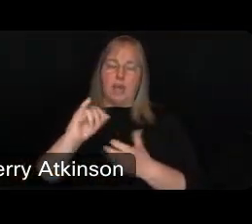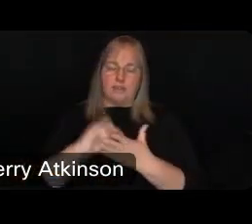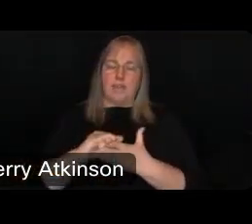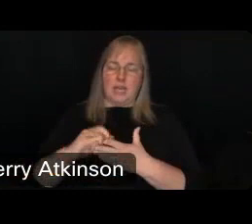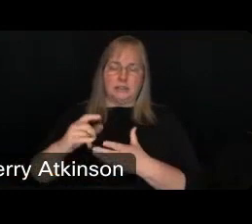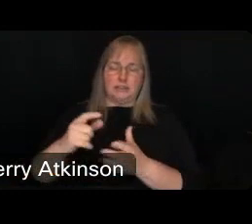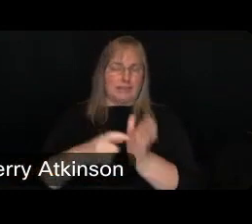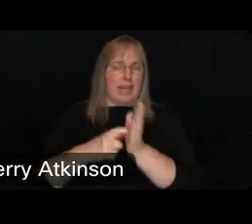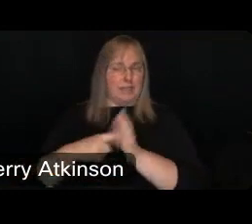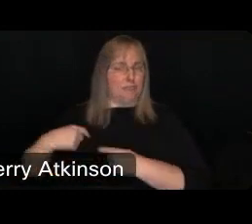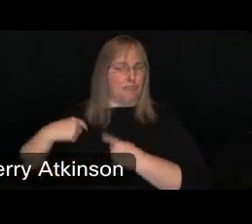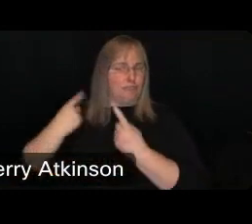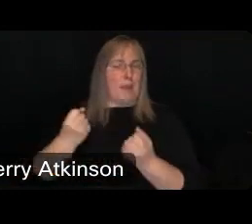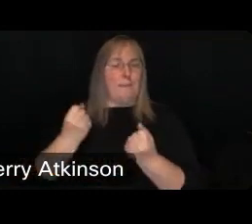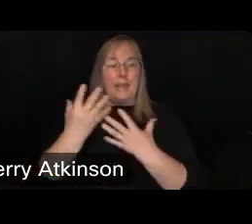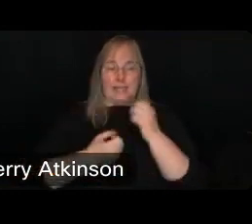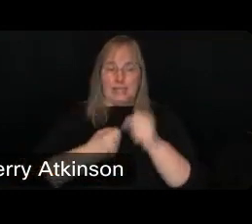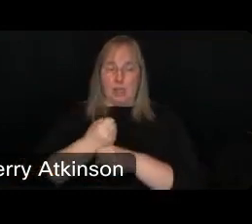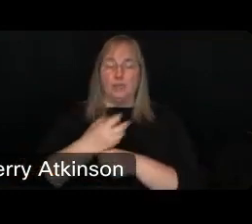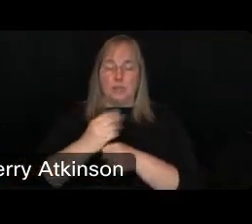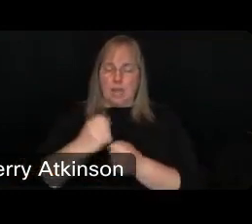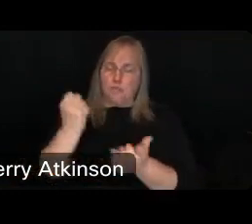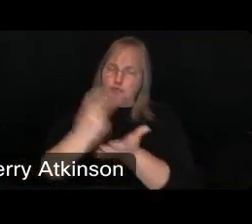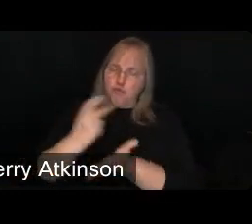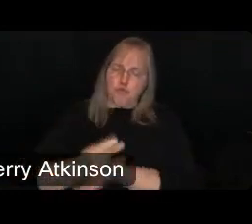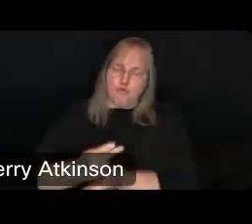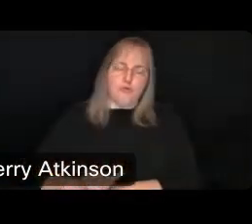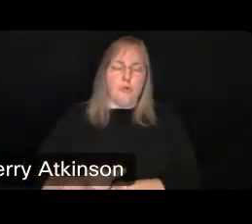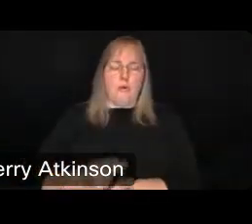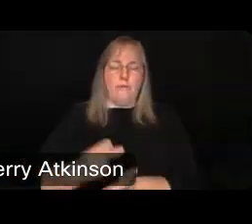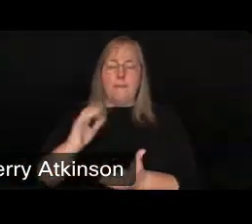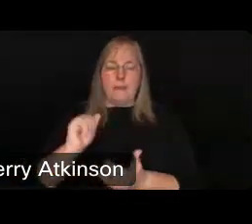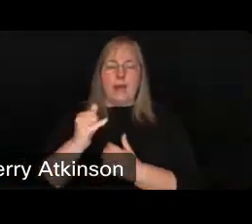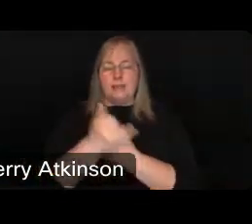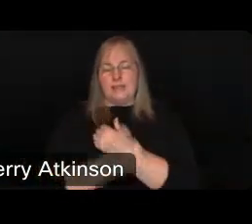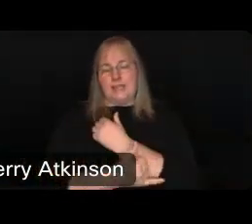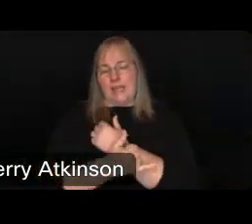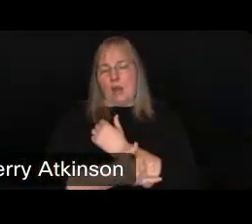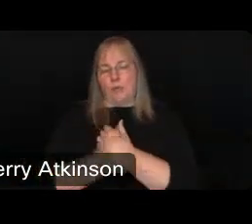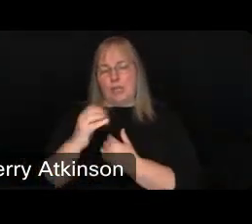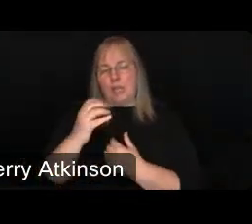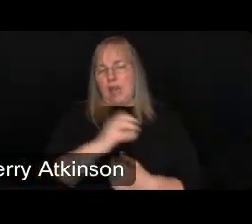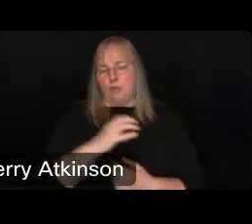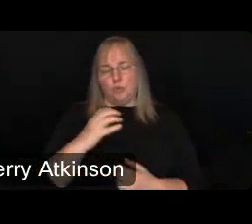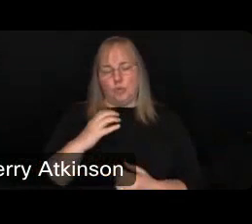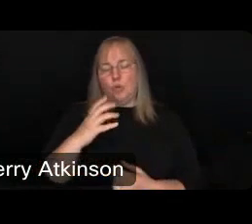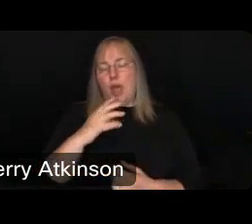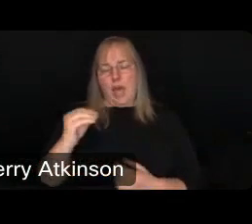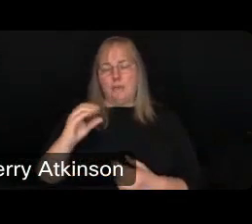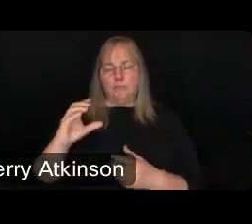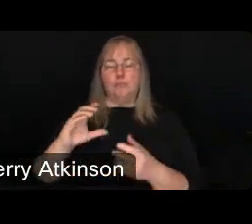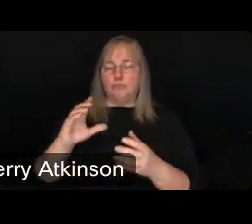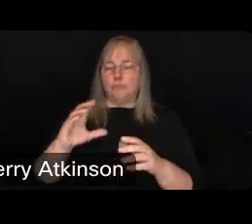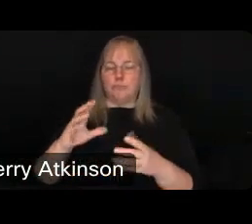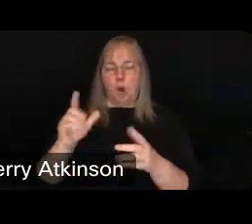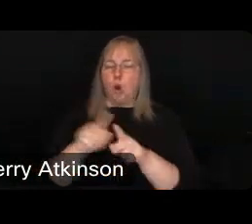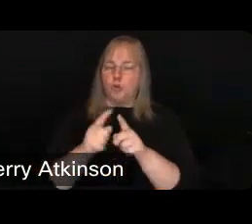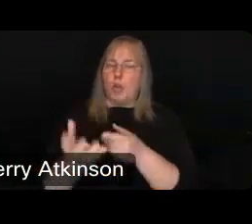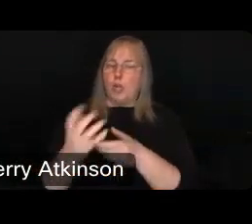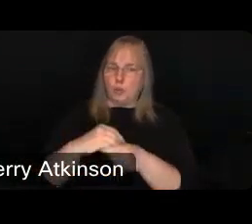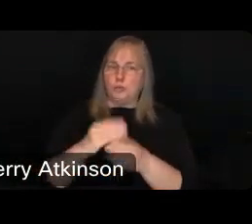county council and with lots of public input. So they will provide some highlight. There's also a